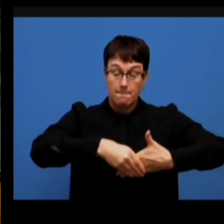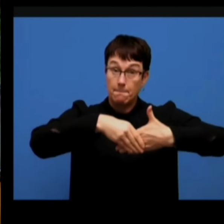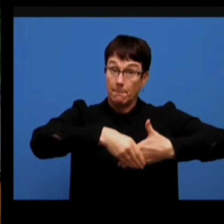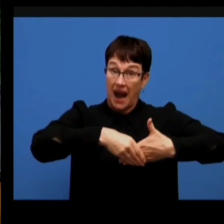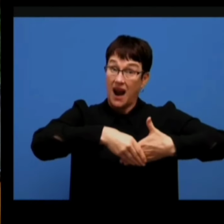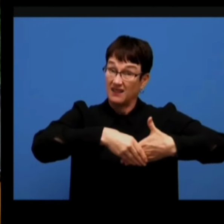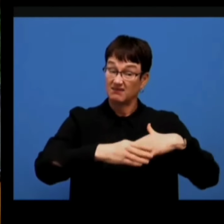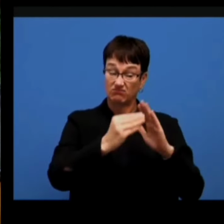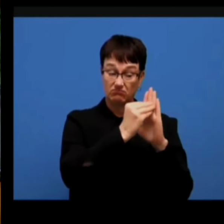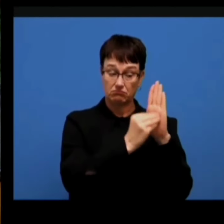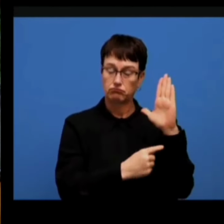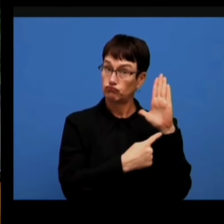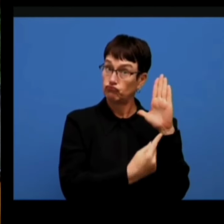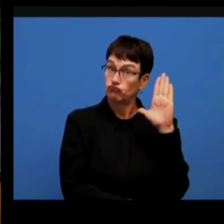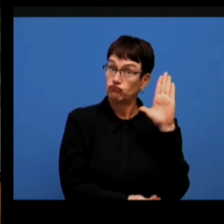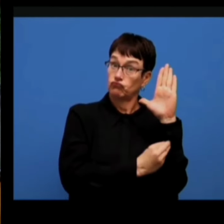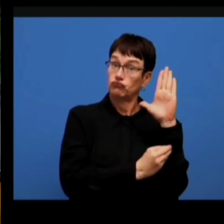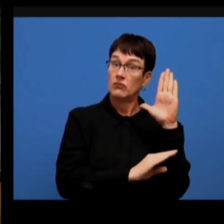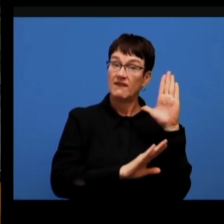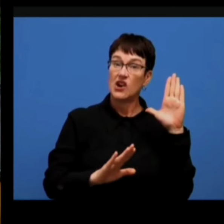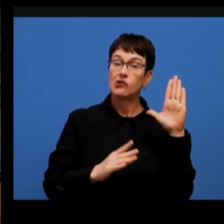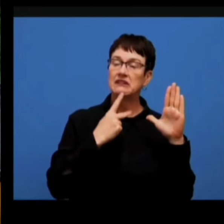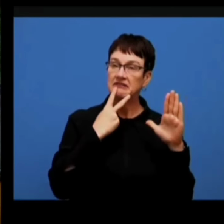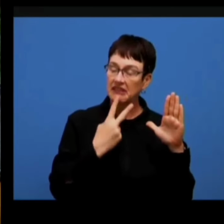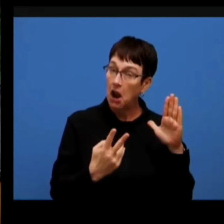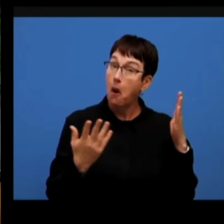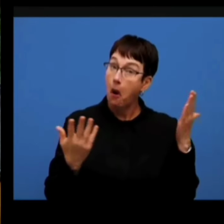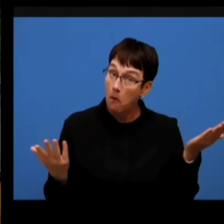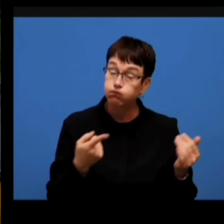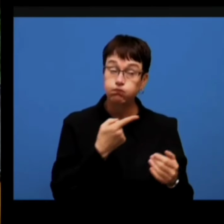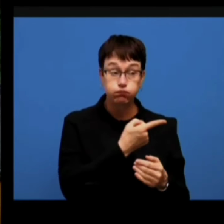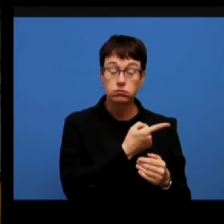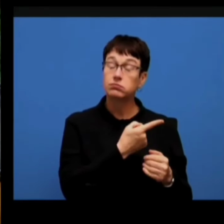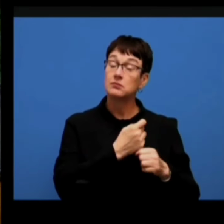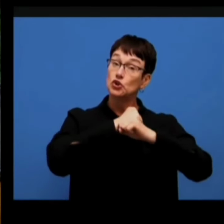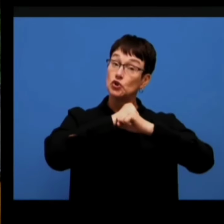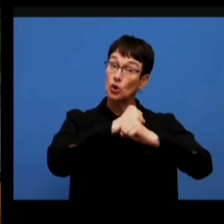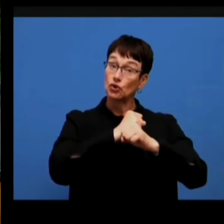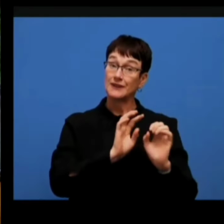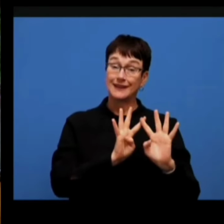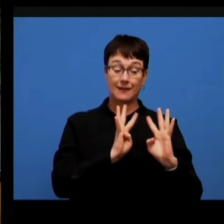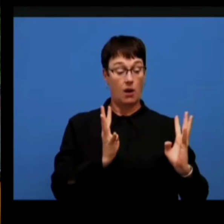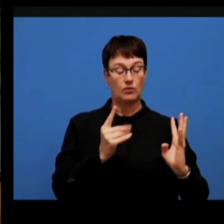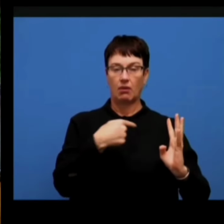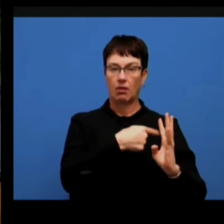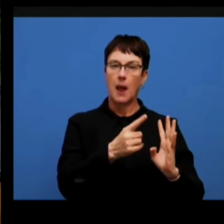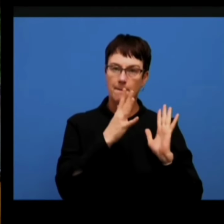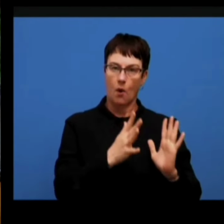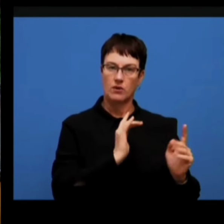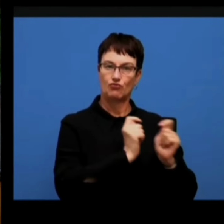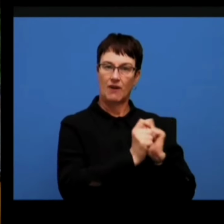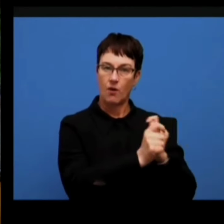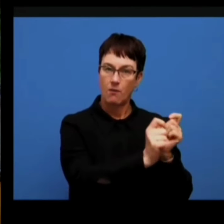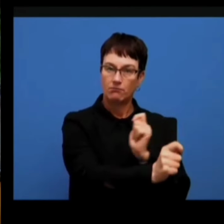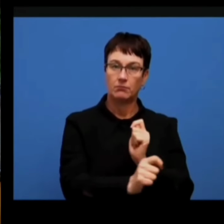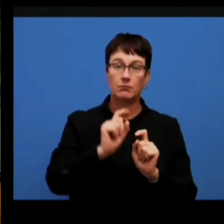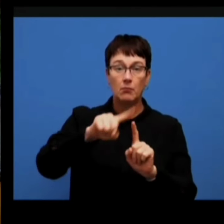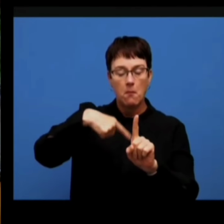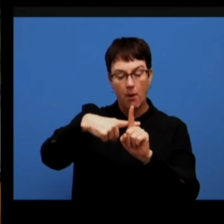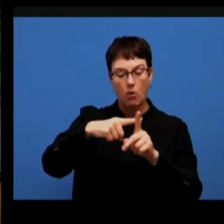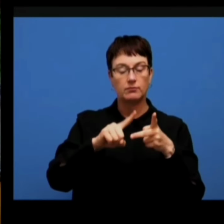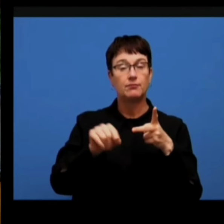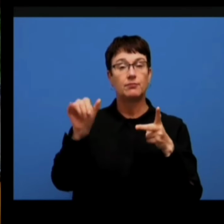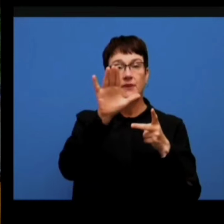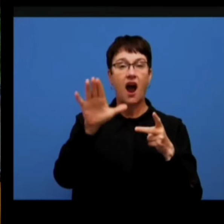Security Council reform, including strengthening Africa's voices and the role of the General Assembly in peace and